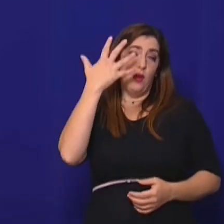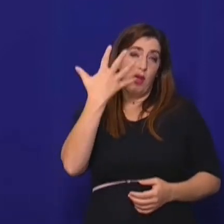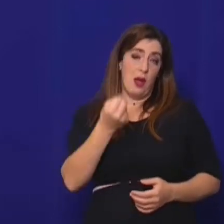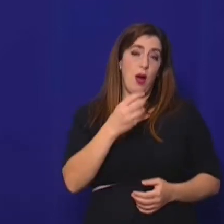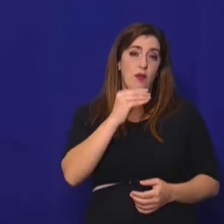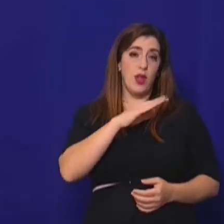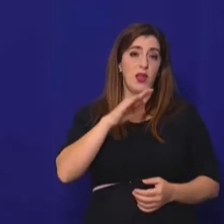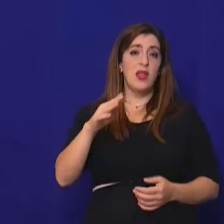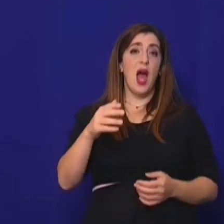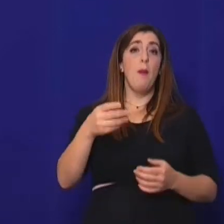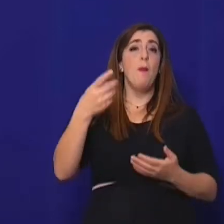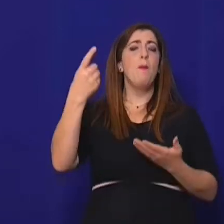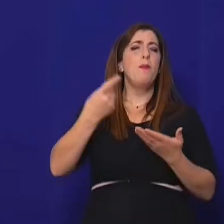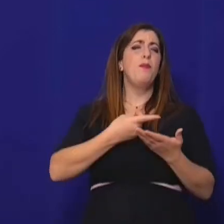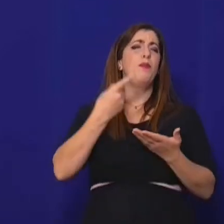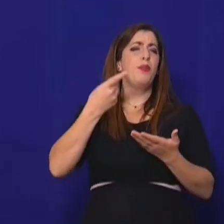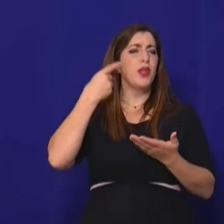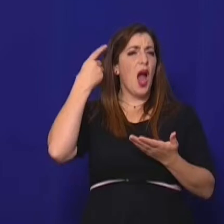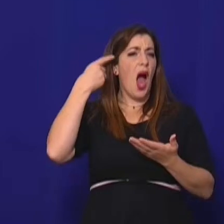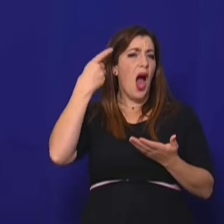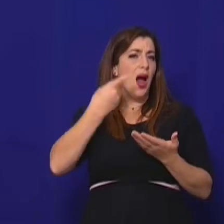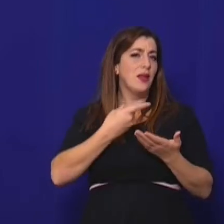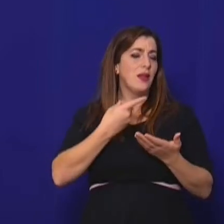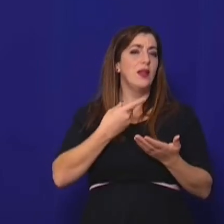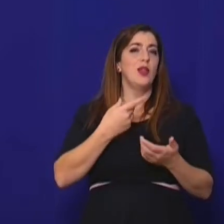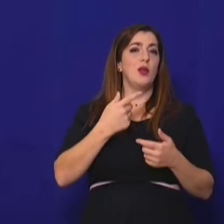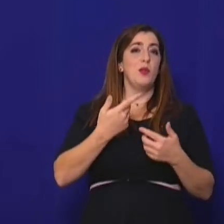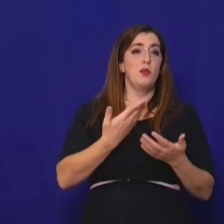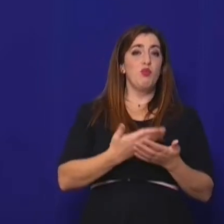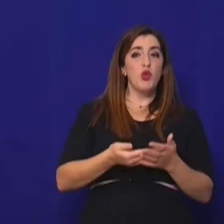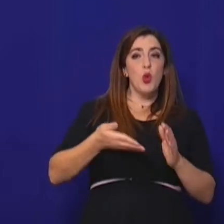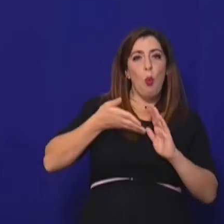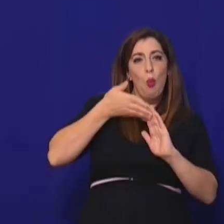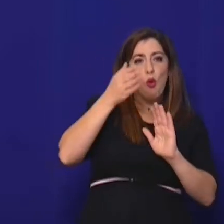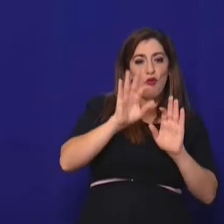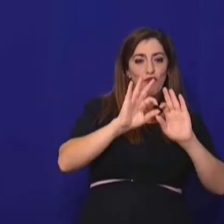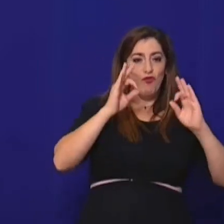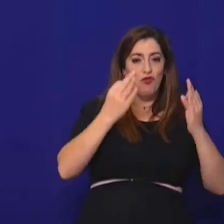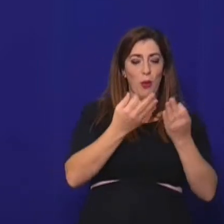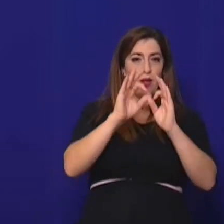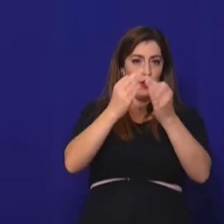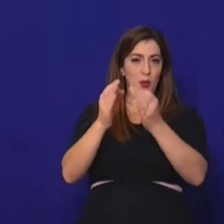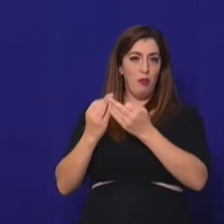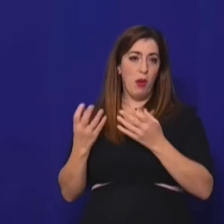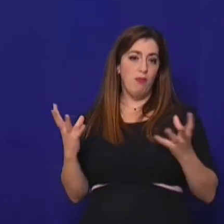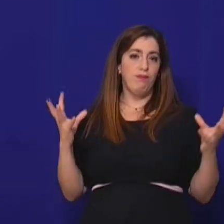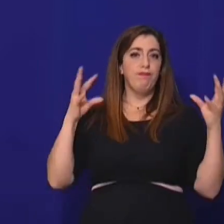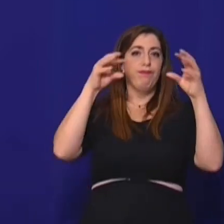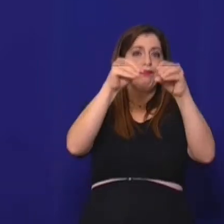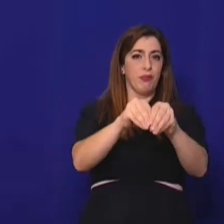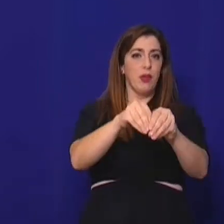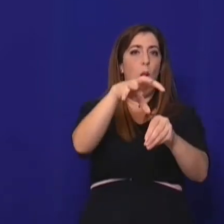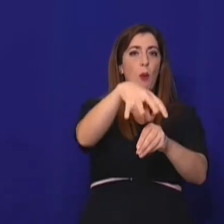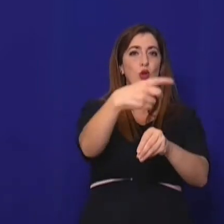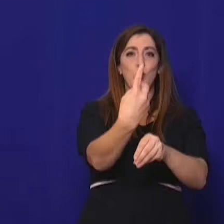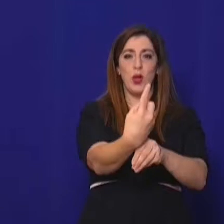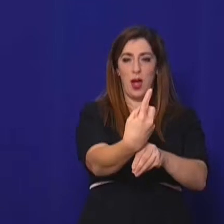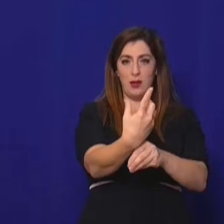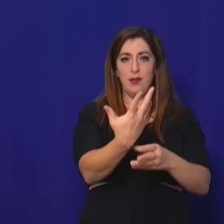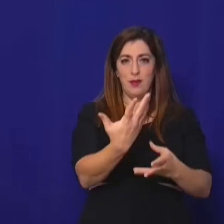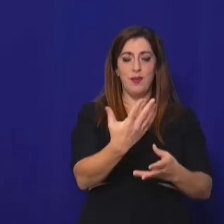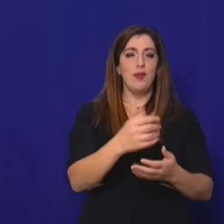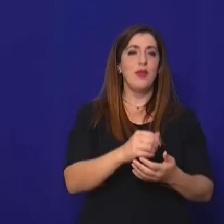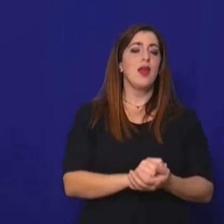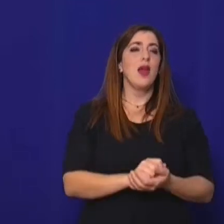forsi postijiet ta' farmhouses u forsi beħsiebhom jiltaqgħu iktar minn familja waħda, iktar minn household waħda, hemmhekk bħalma